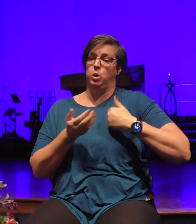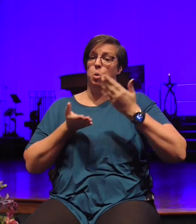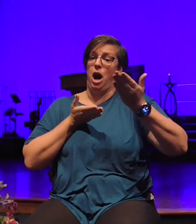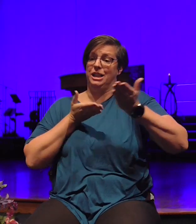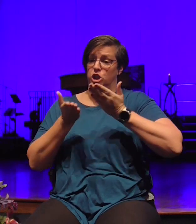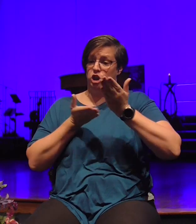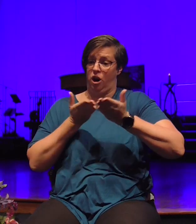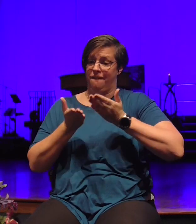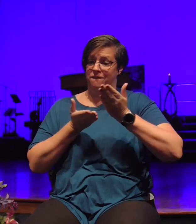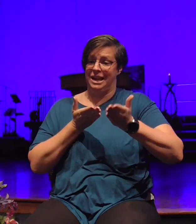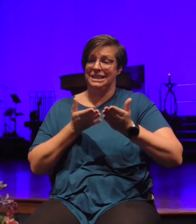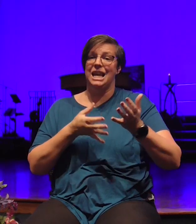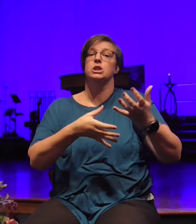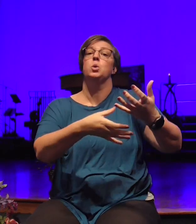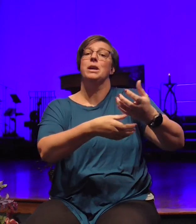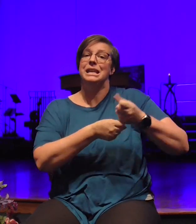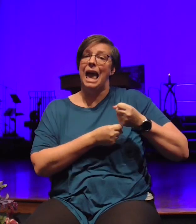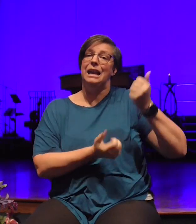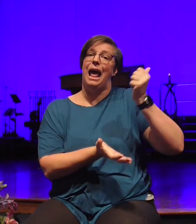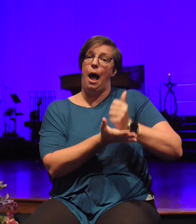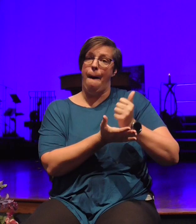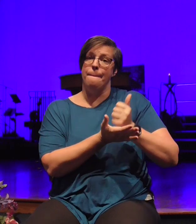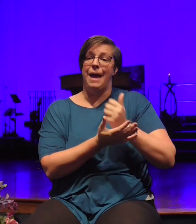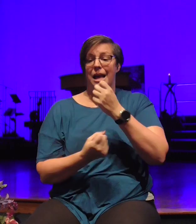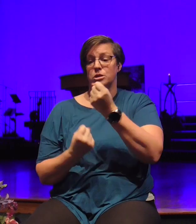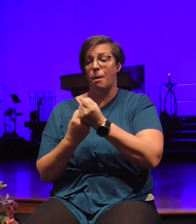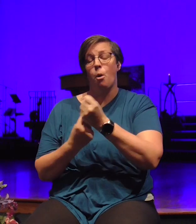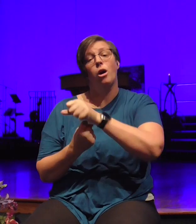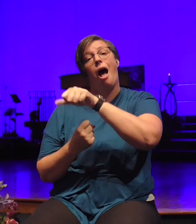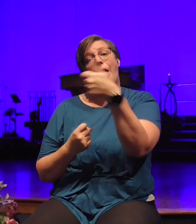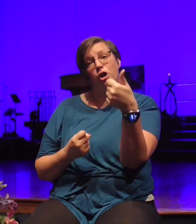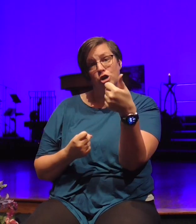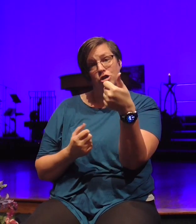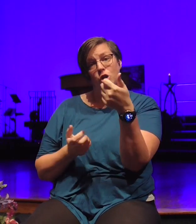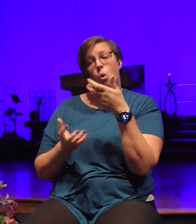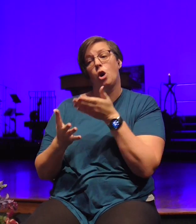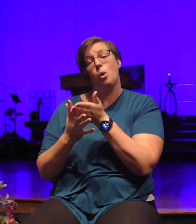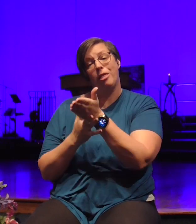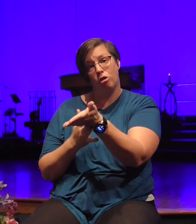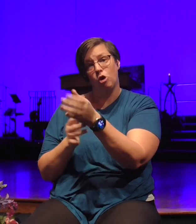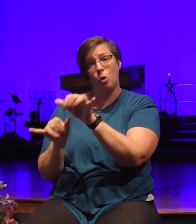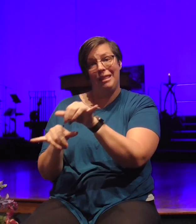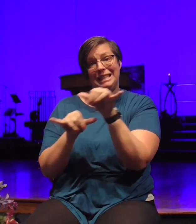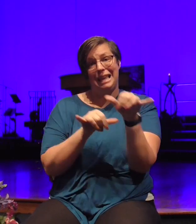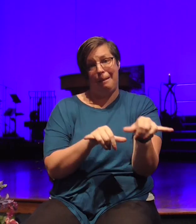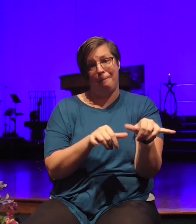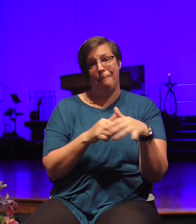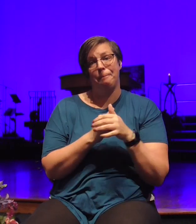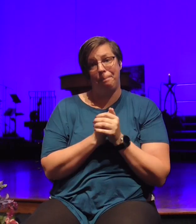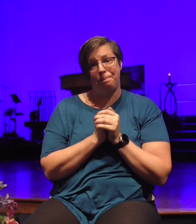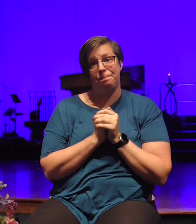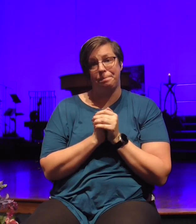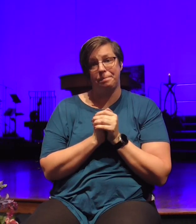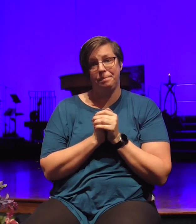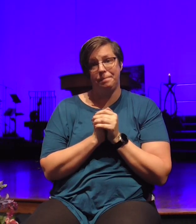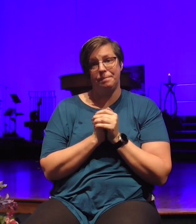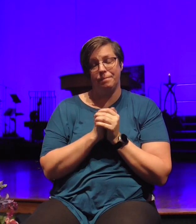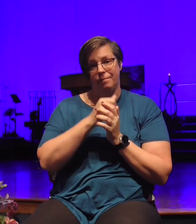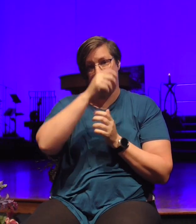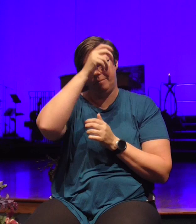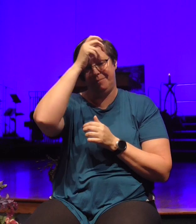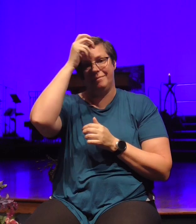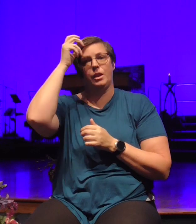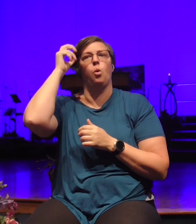get help and support others who might be going through what we're going through ourselves. It made